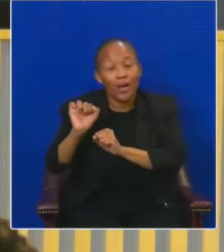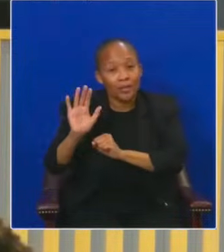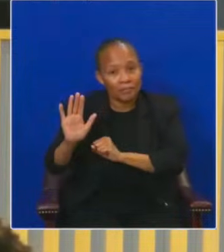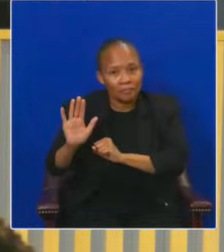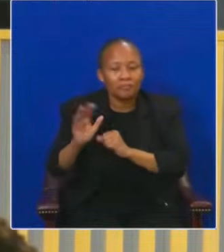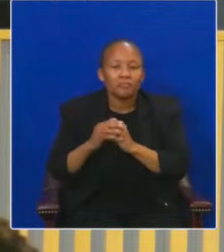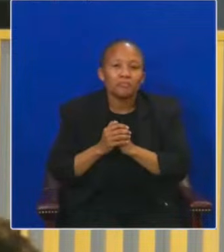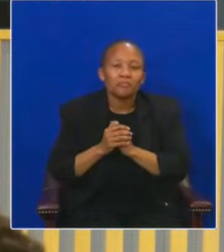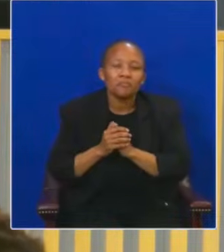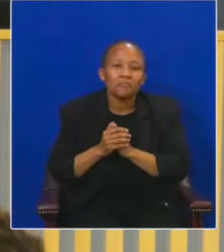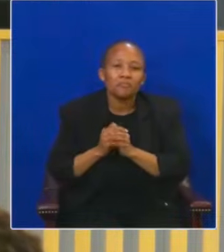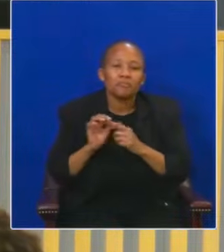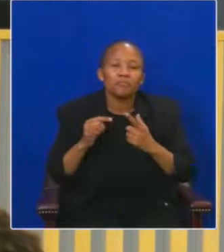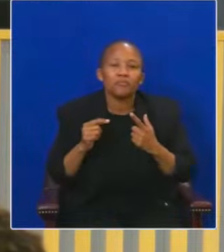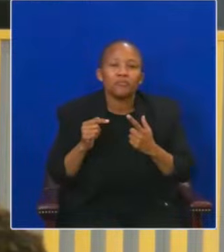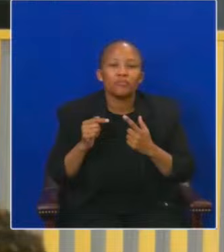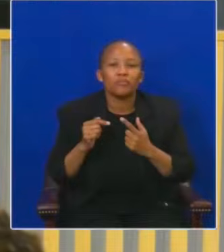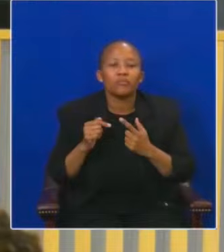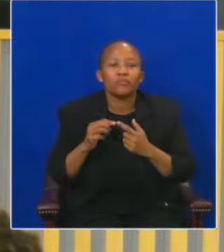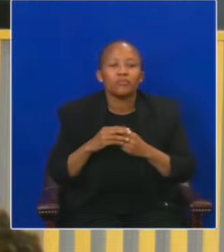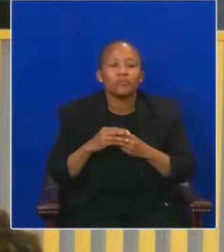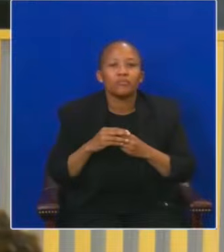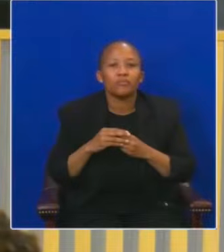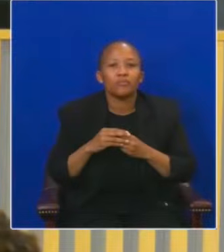he had written on the back,